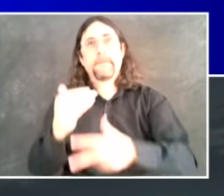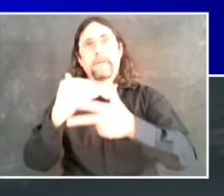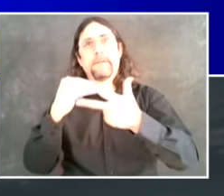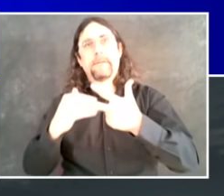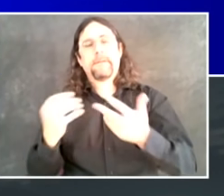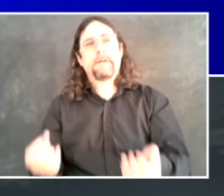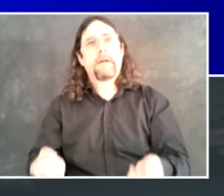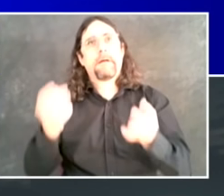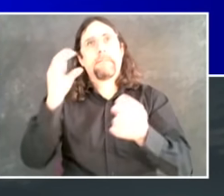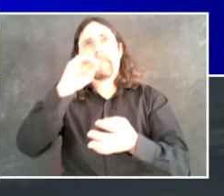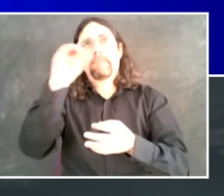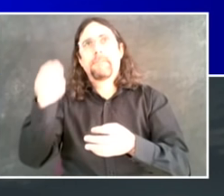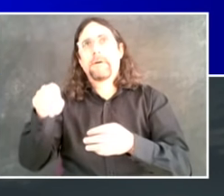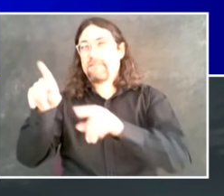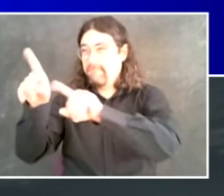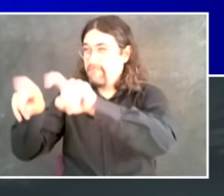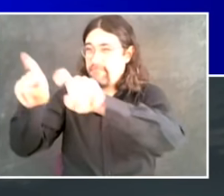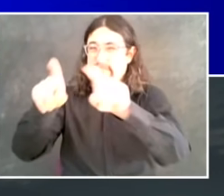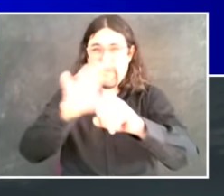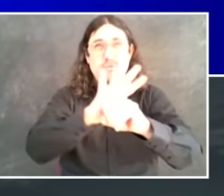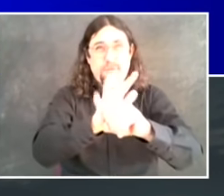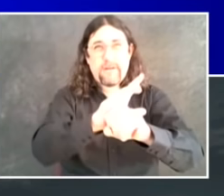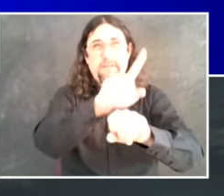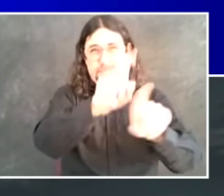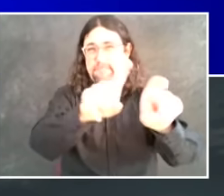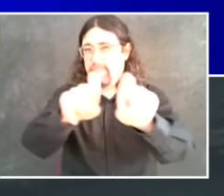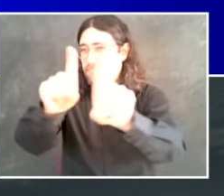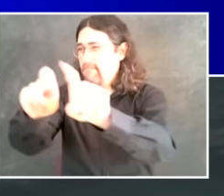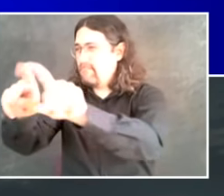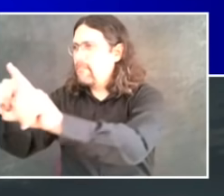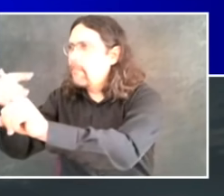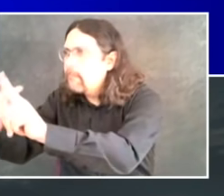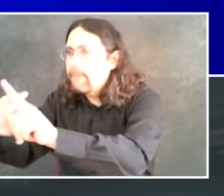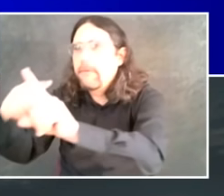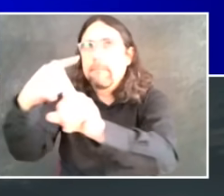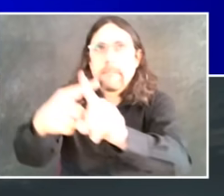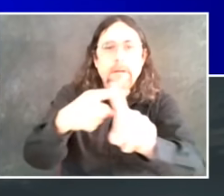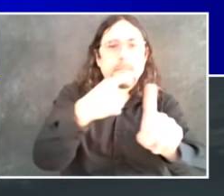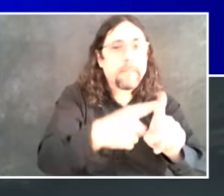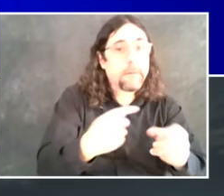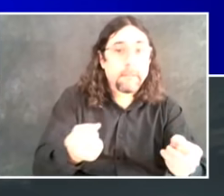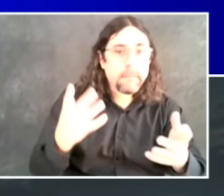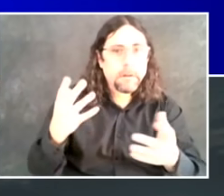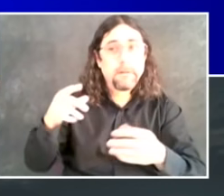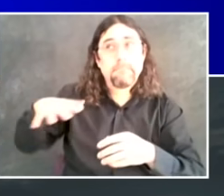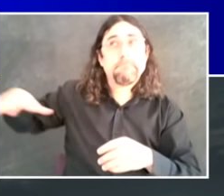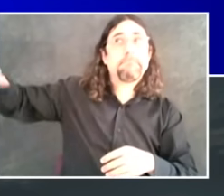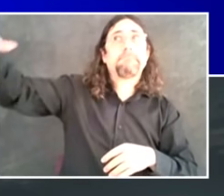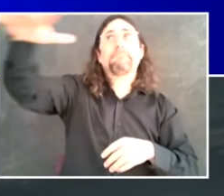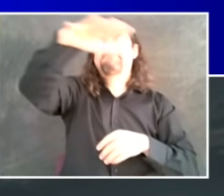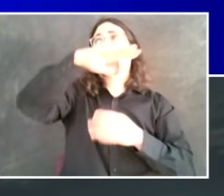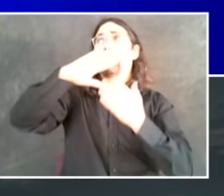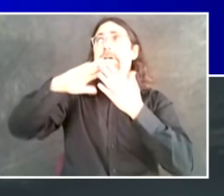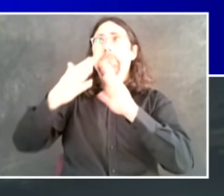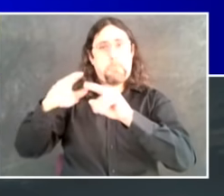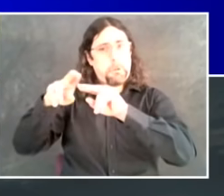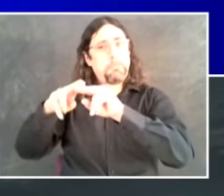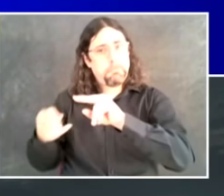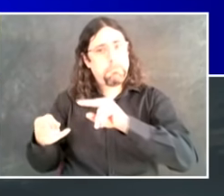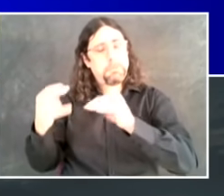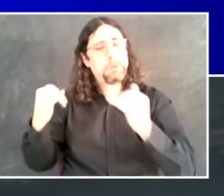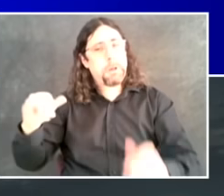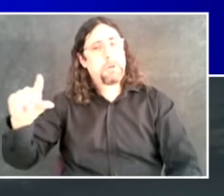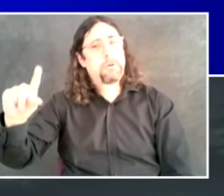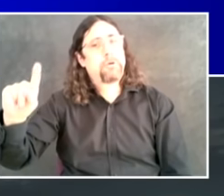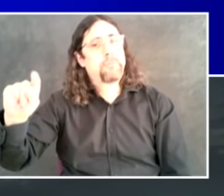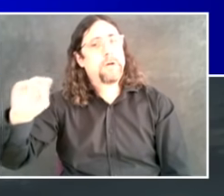little but still down. Public health lab tests for COVID-19 percentage down 50% to